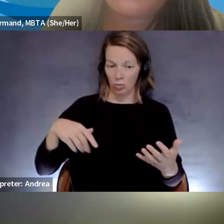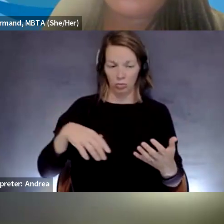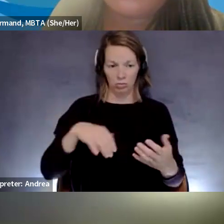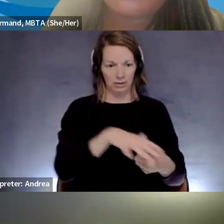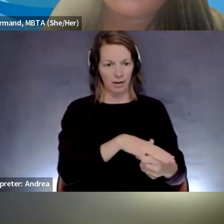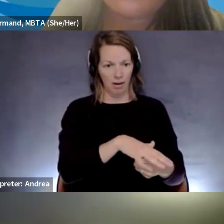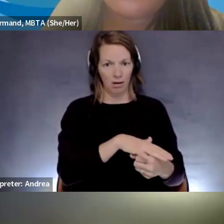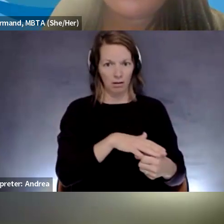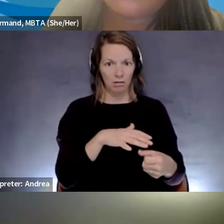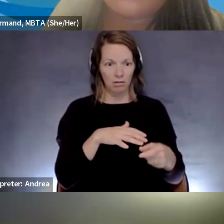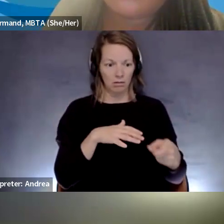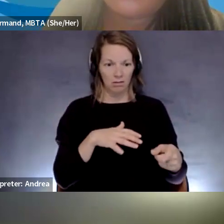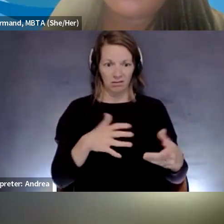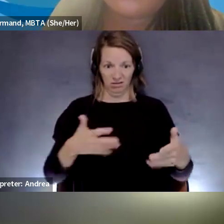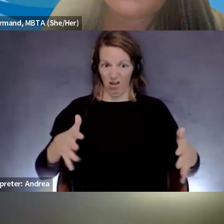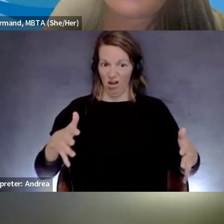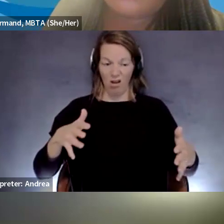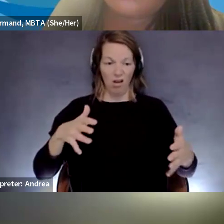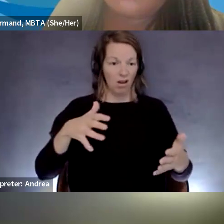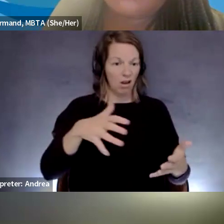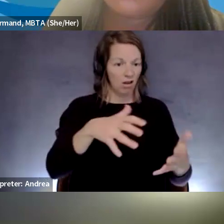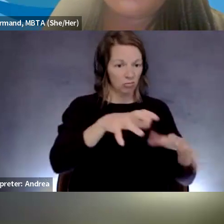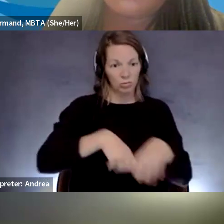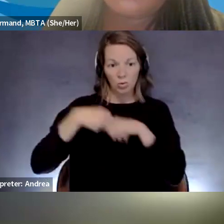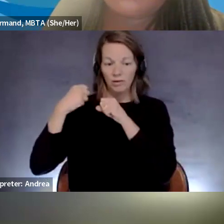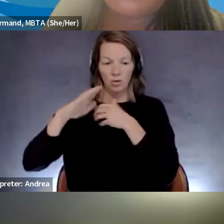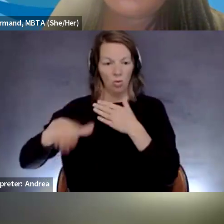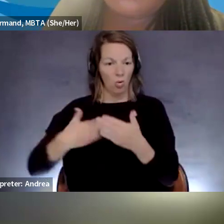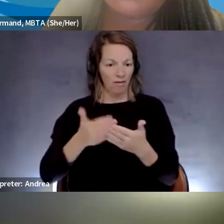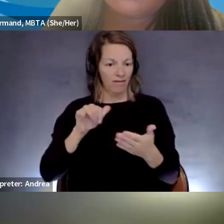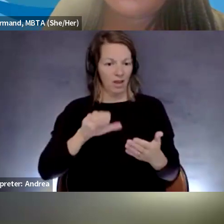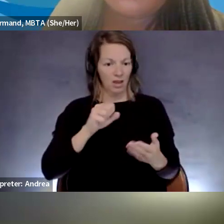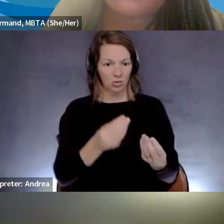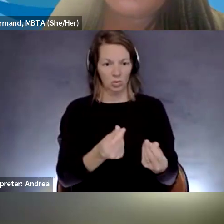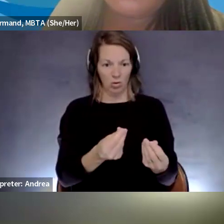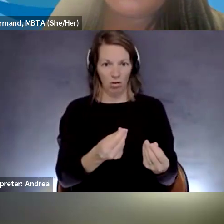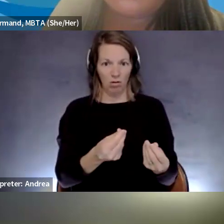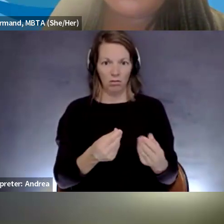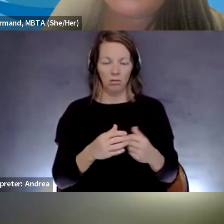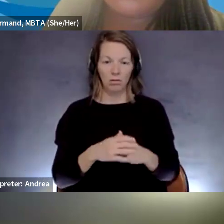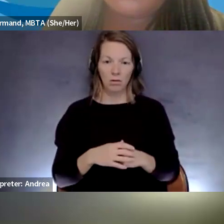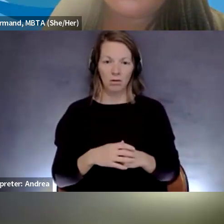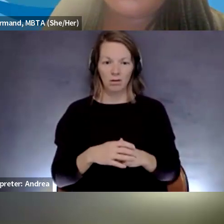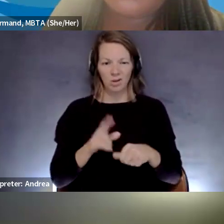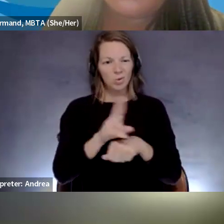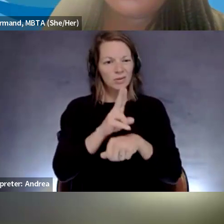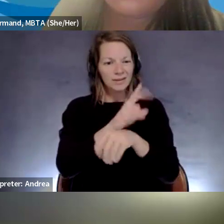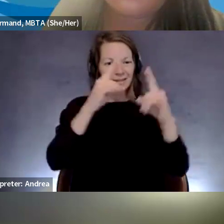they're done removing all the heavily contaminated soil, done under tents and showing